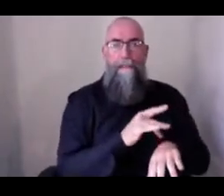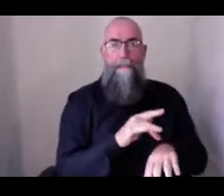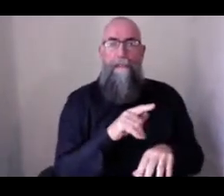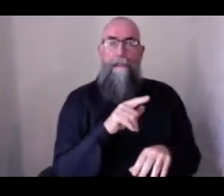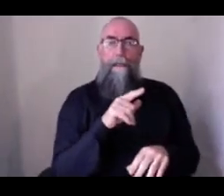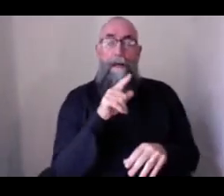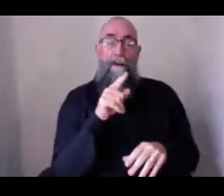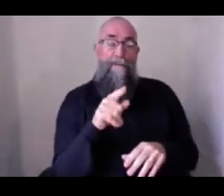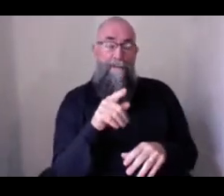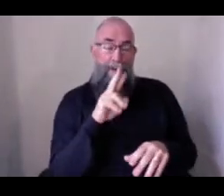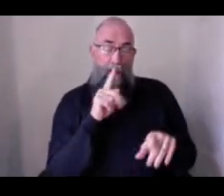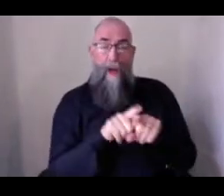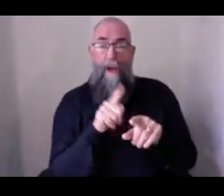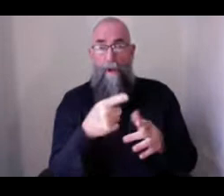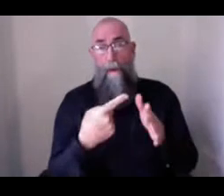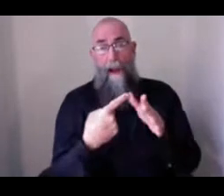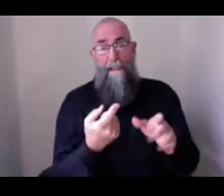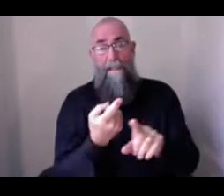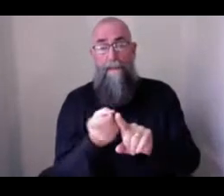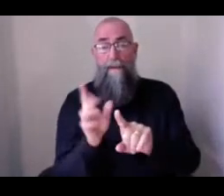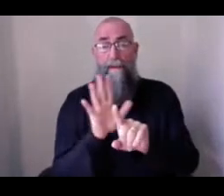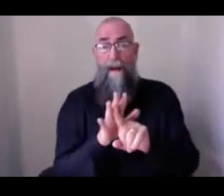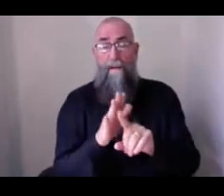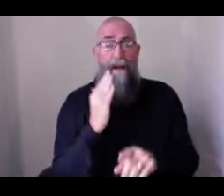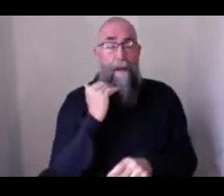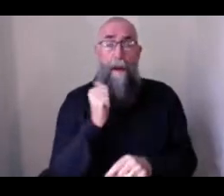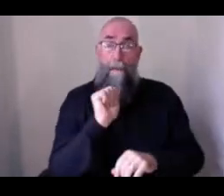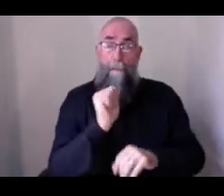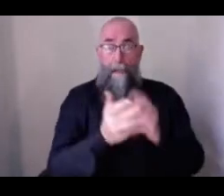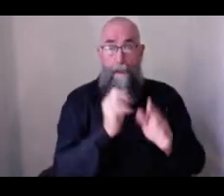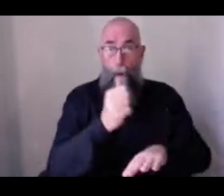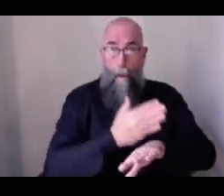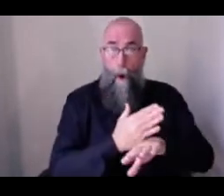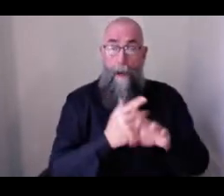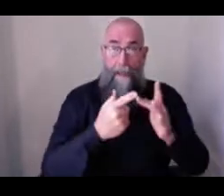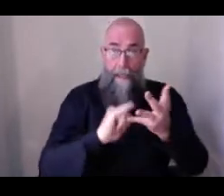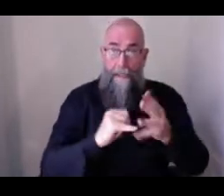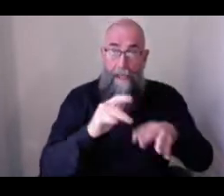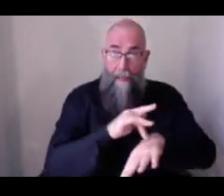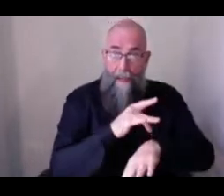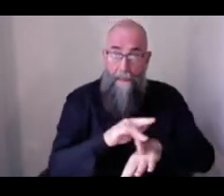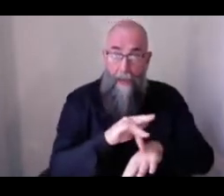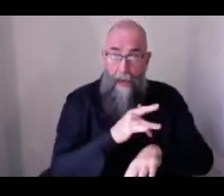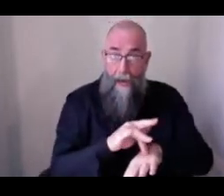think if it's a theatre work and which has sort of, again, that sort of